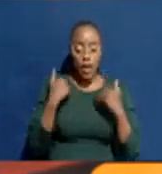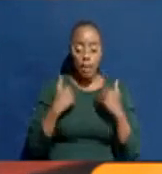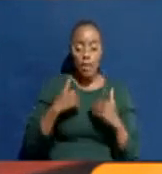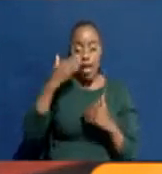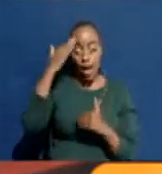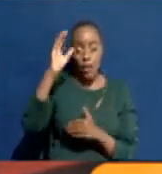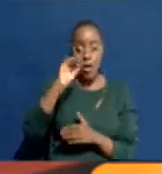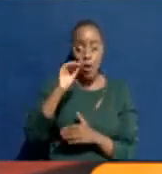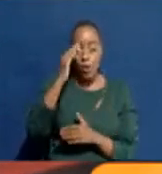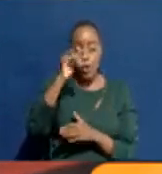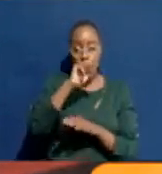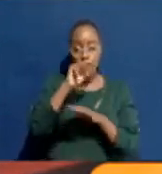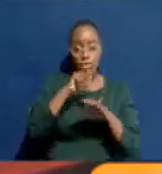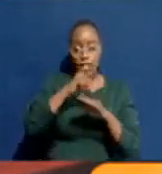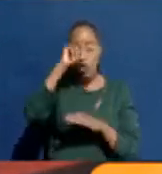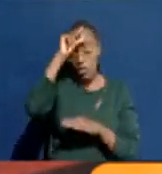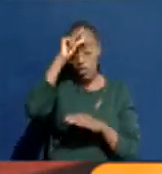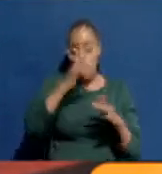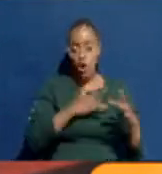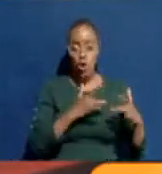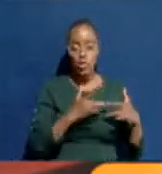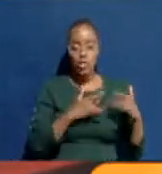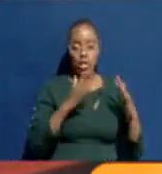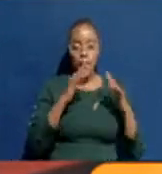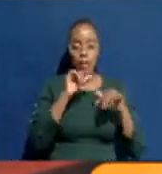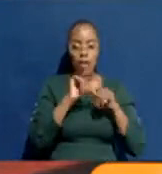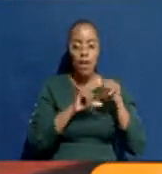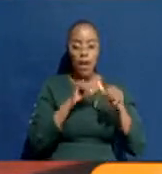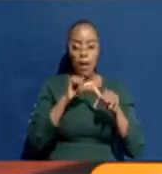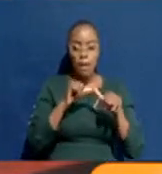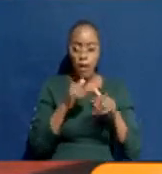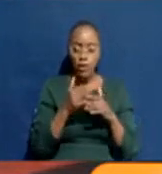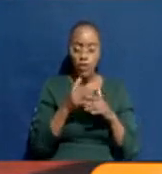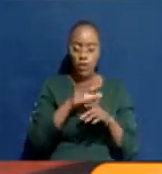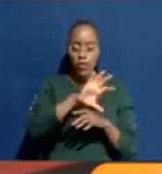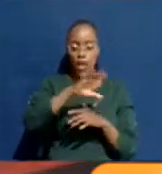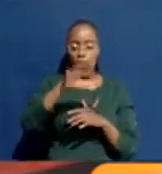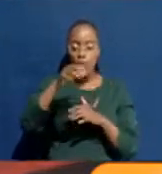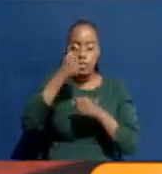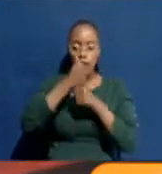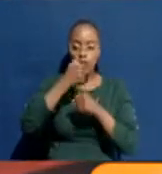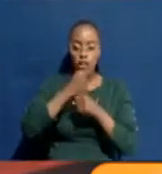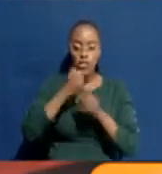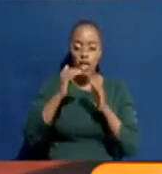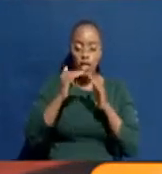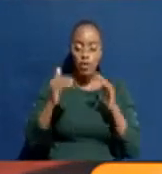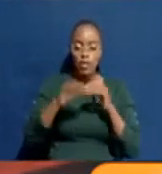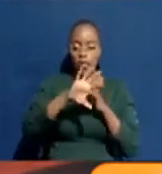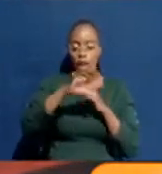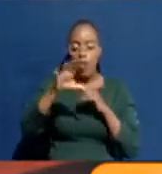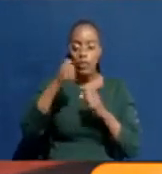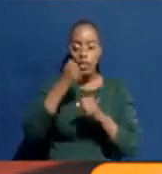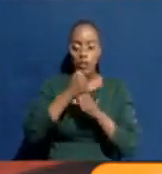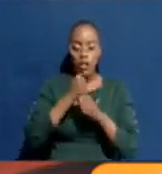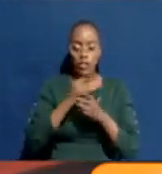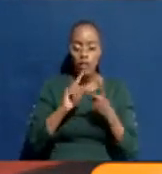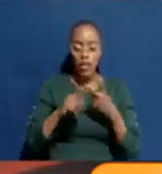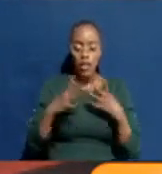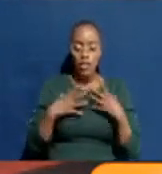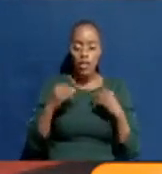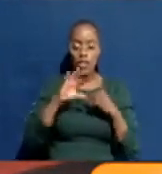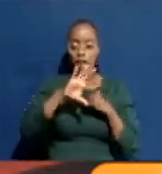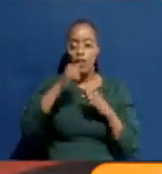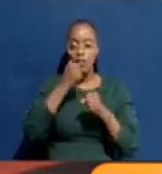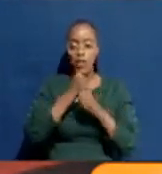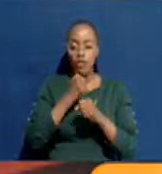know why the national government is so concerned about running with county functions. Housing is a county function. Healthcare is a county